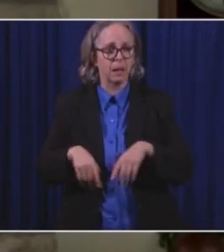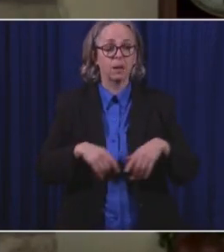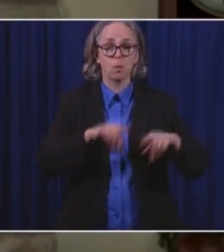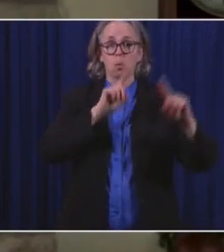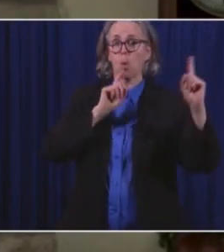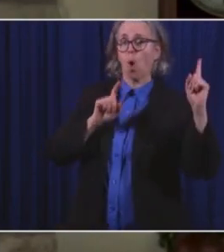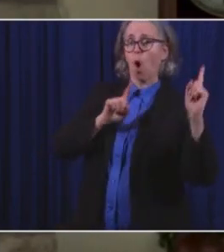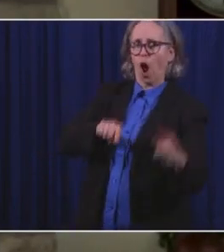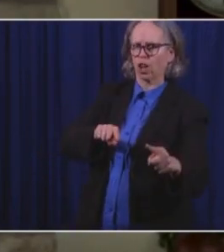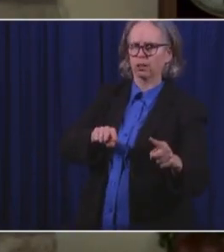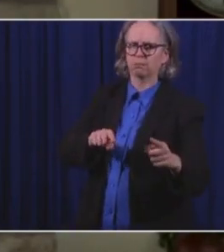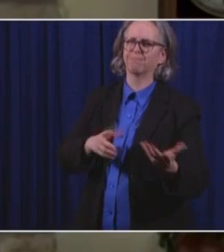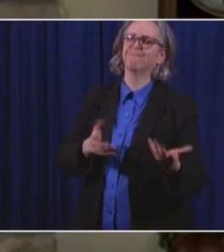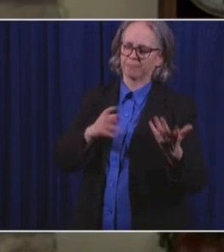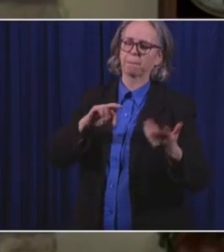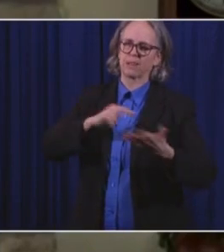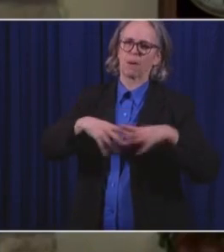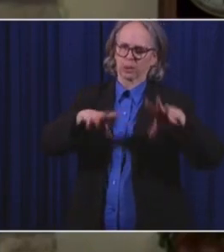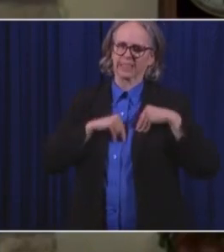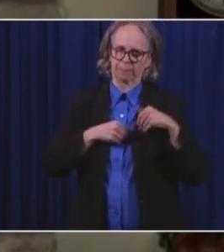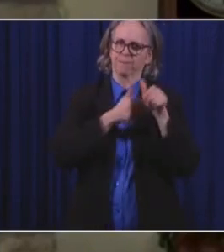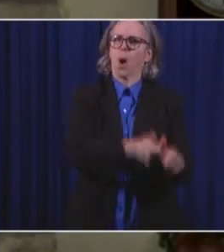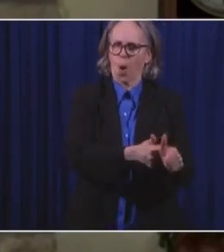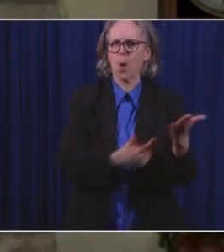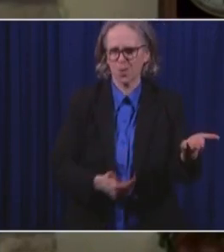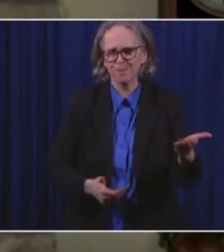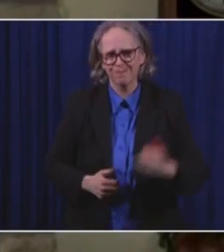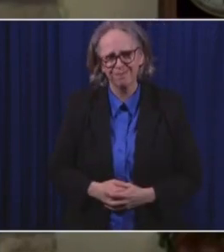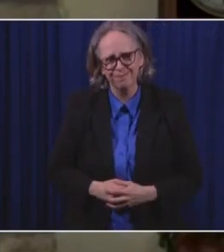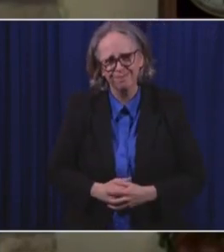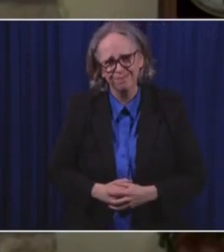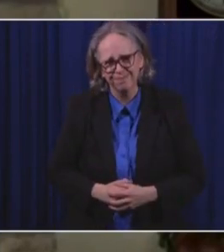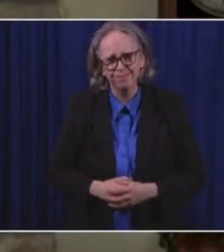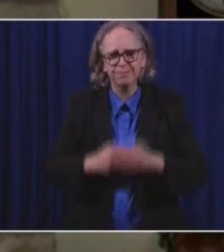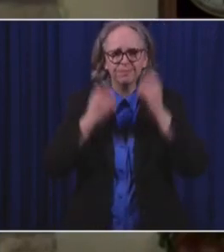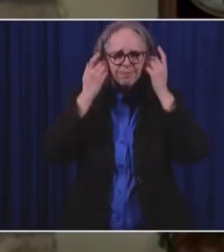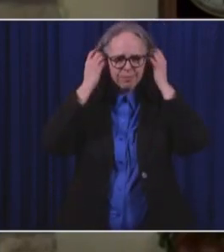order, and it is that.